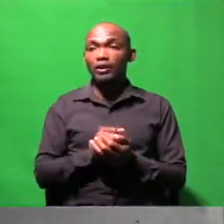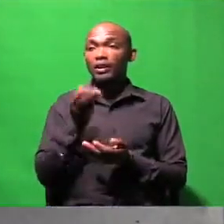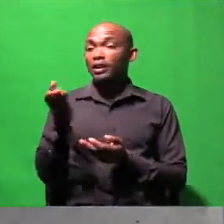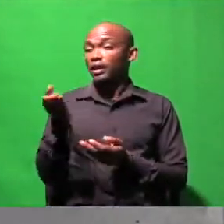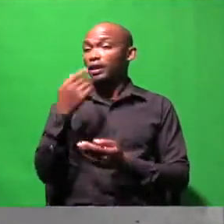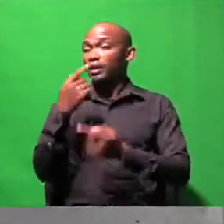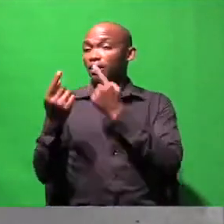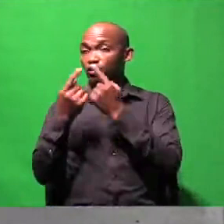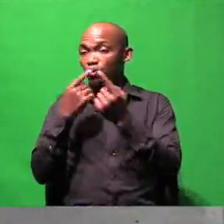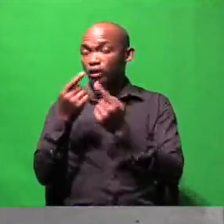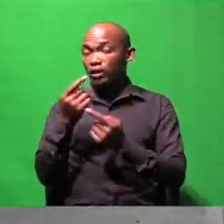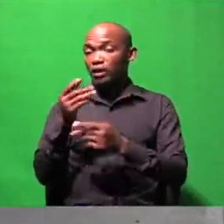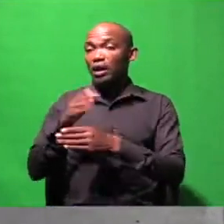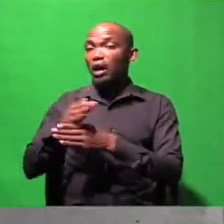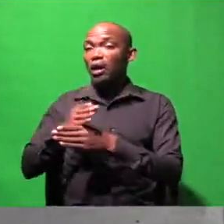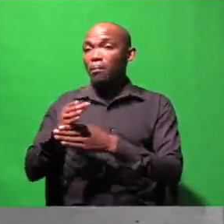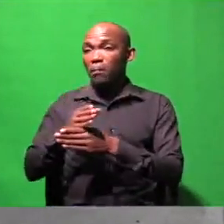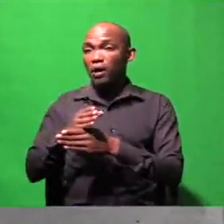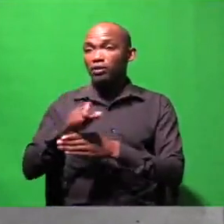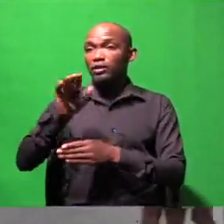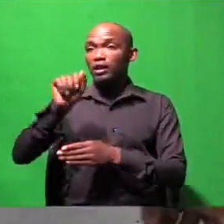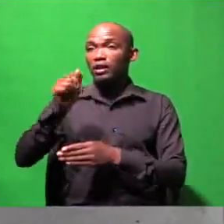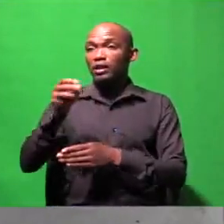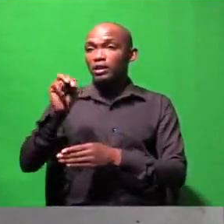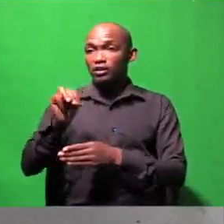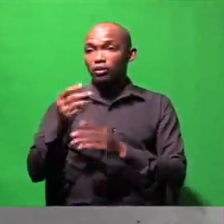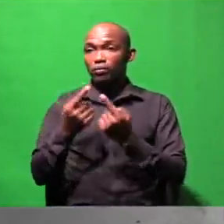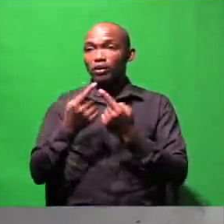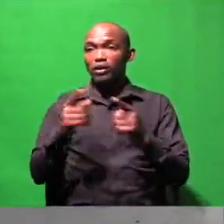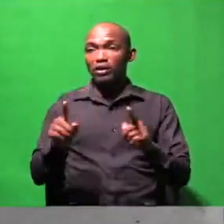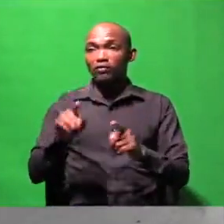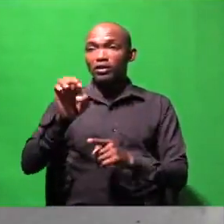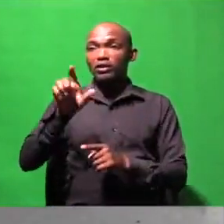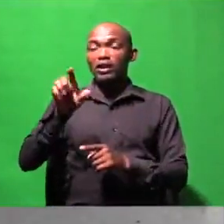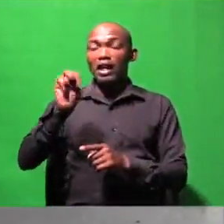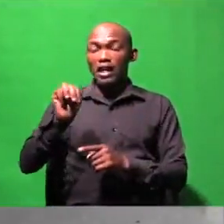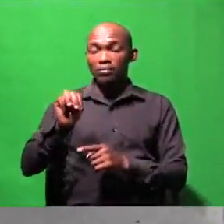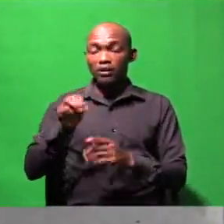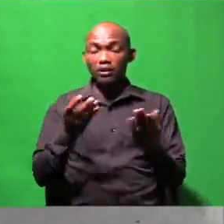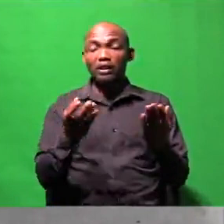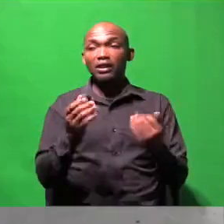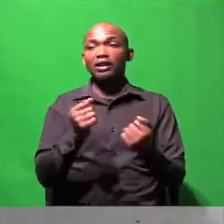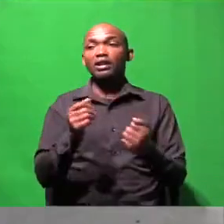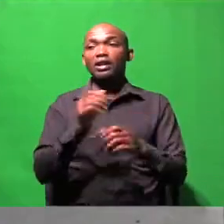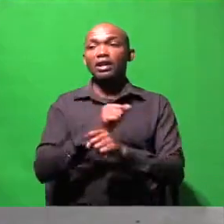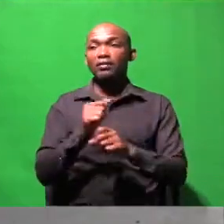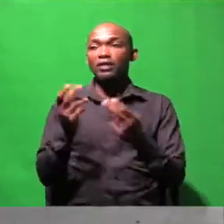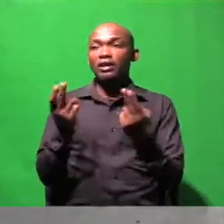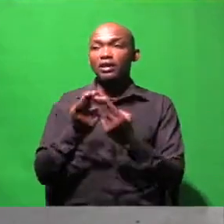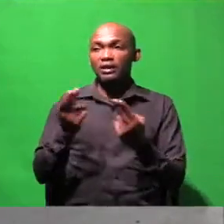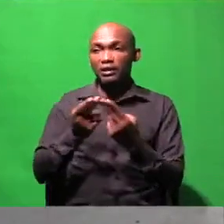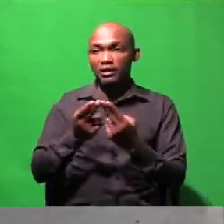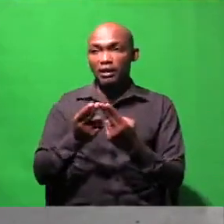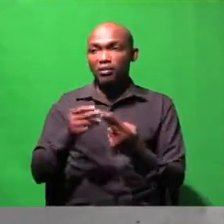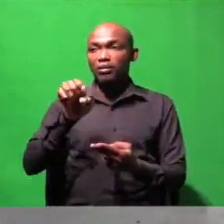about atom from different element to have same property. Here we have one